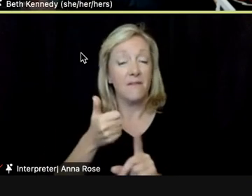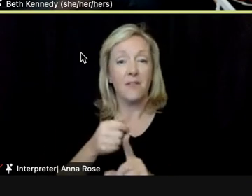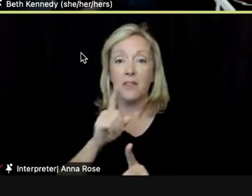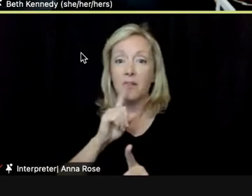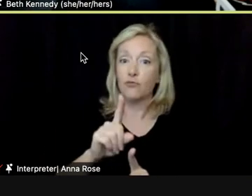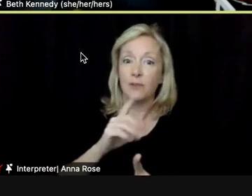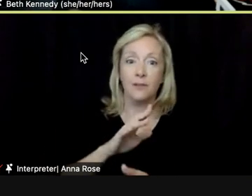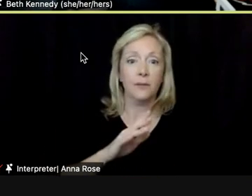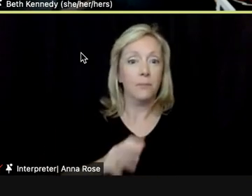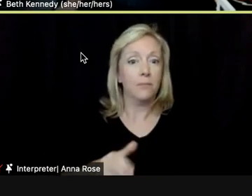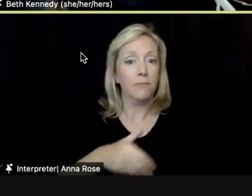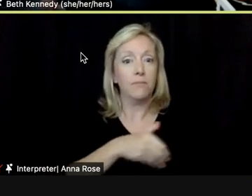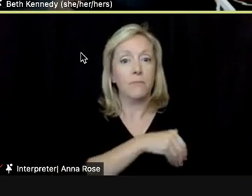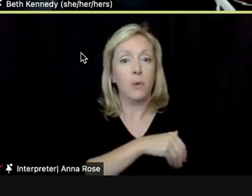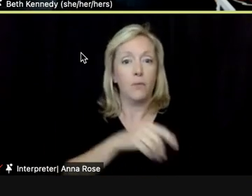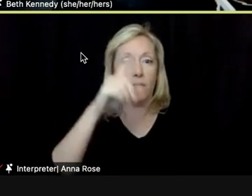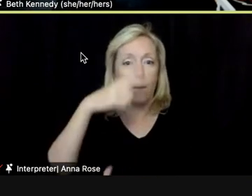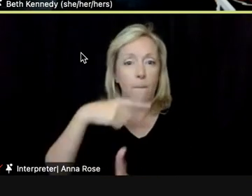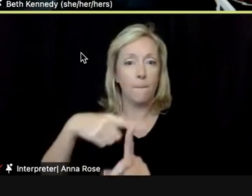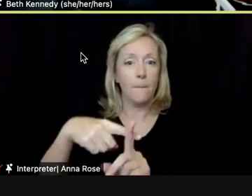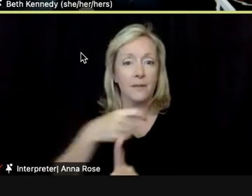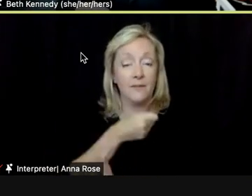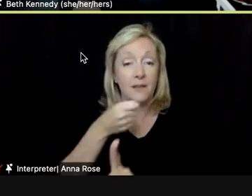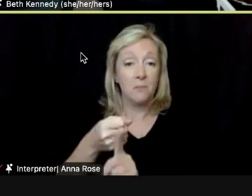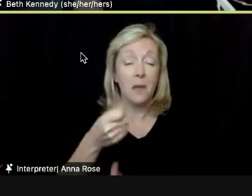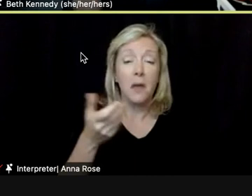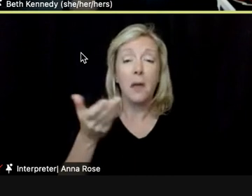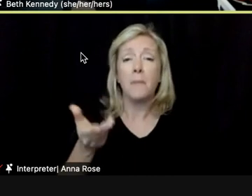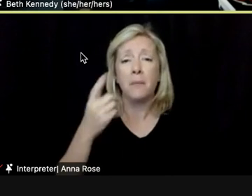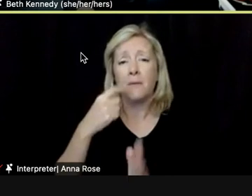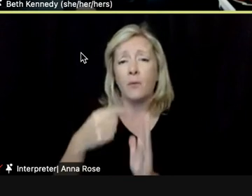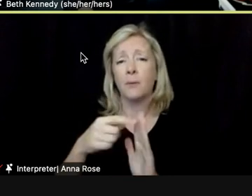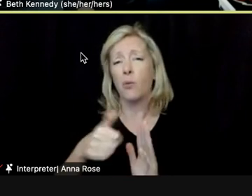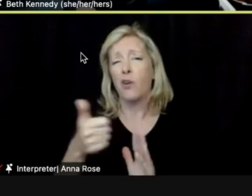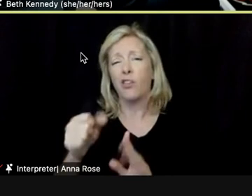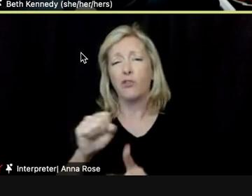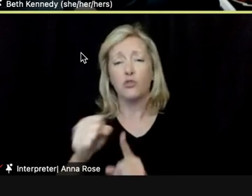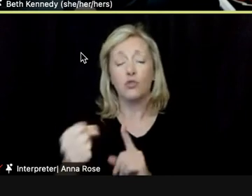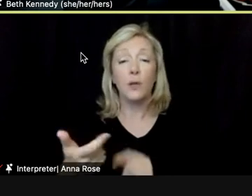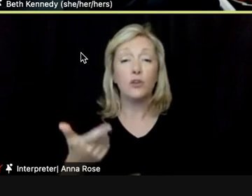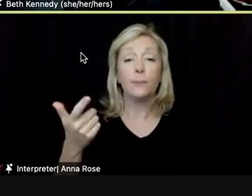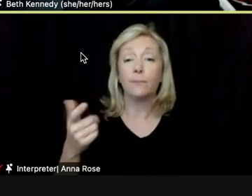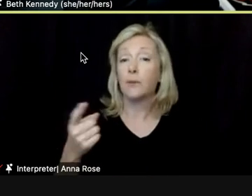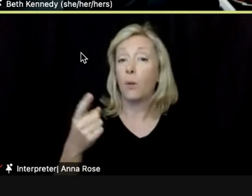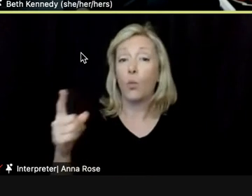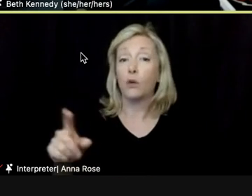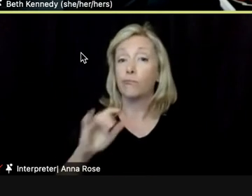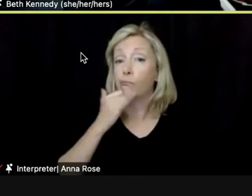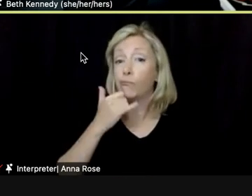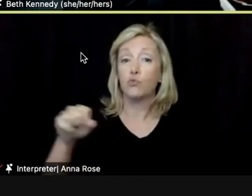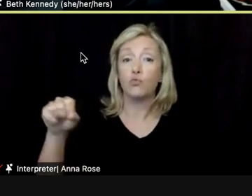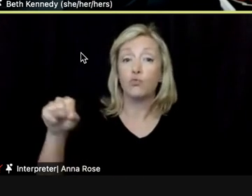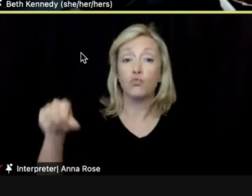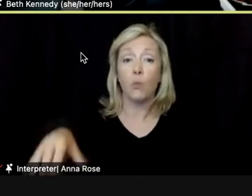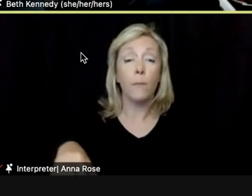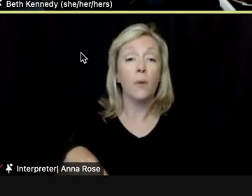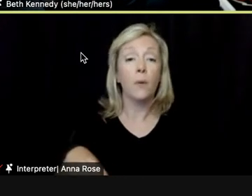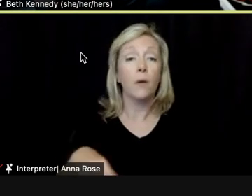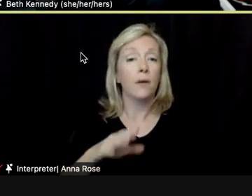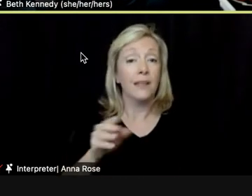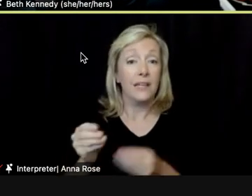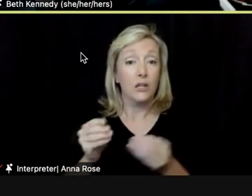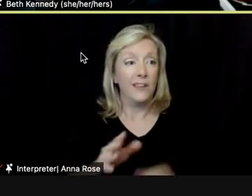impact. Maybe someone dropped something, the intervener makes the person who's deafblind aware of it, that person picks it